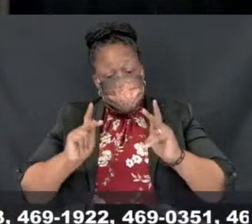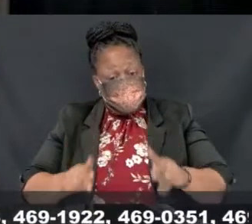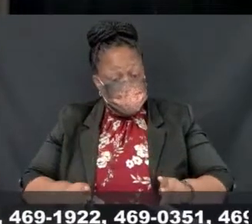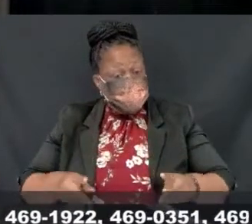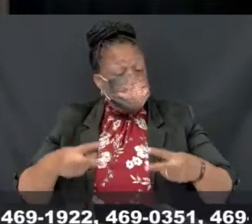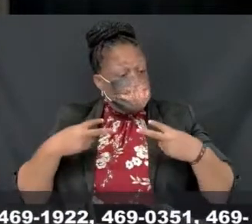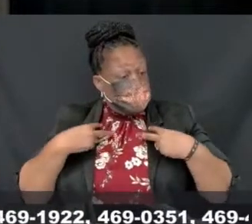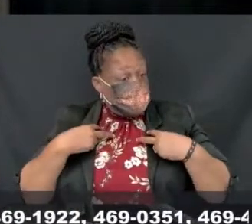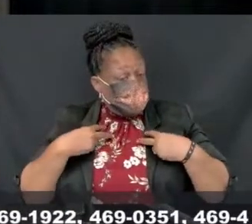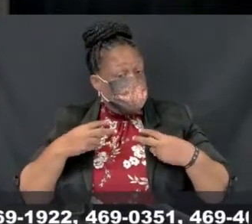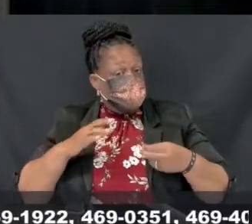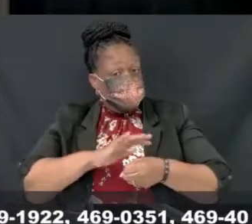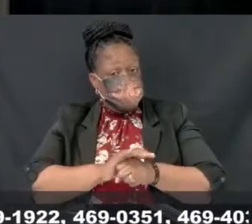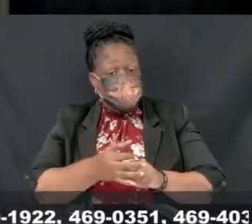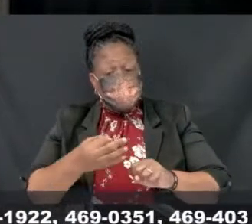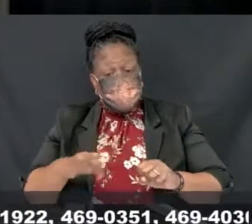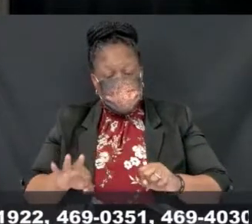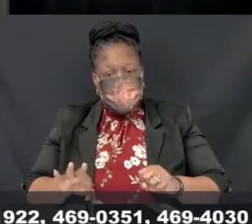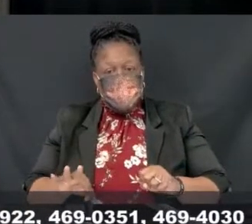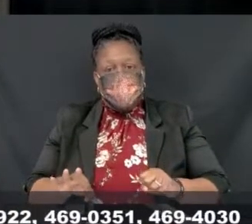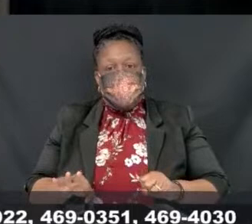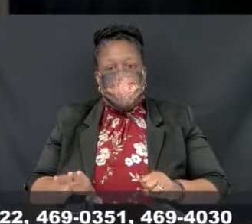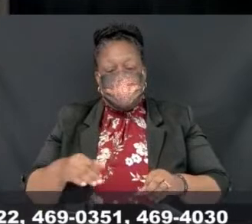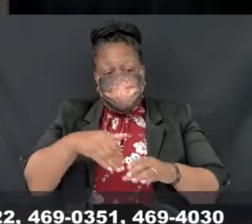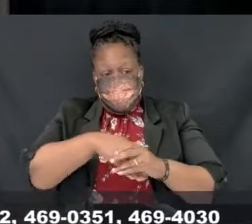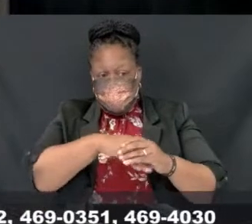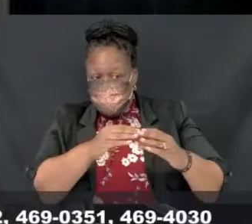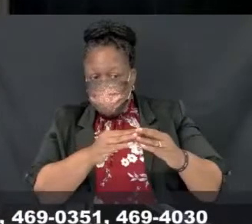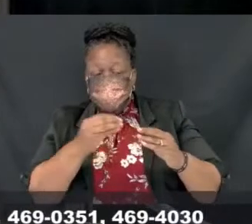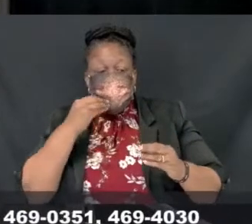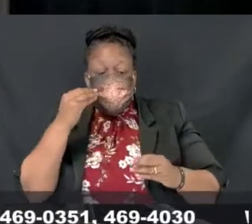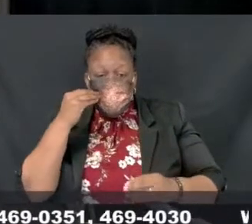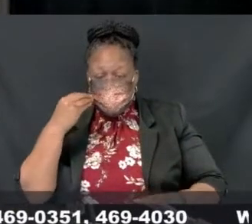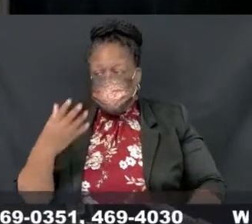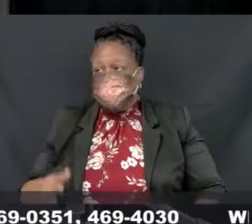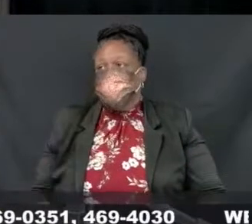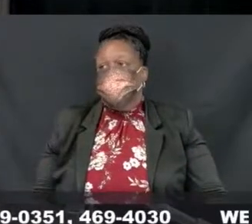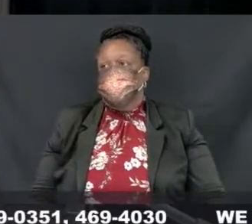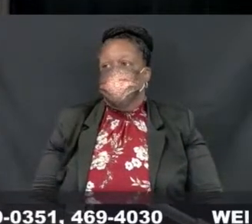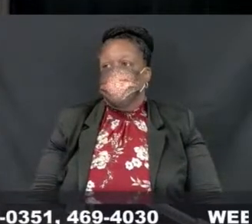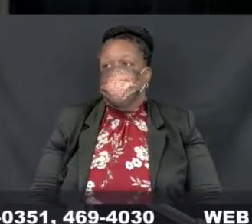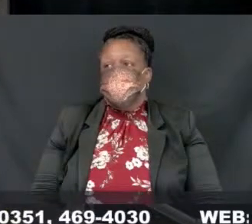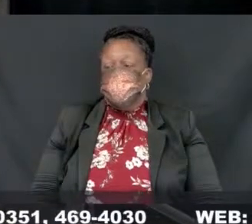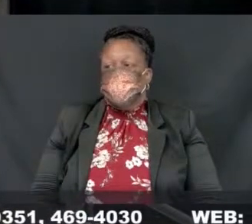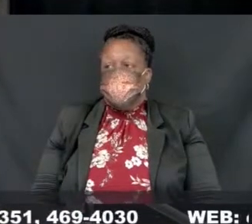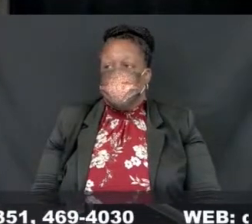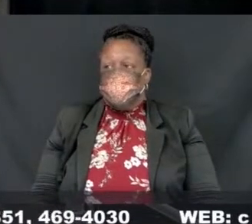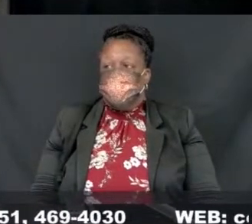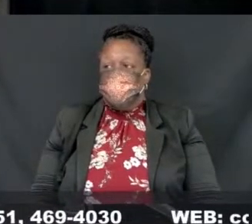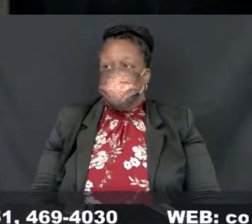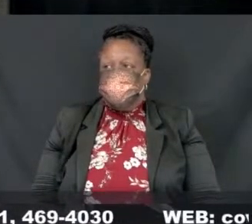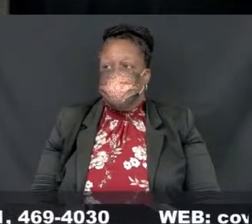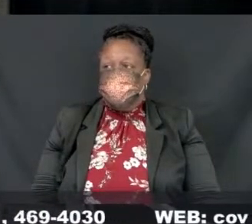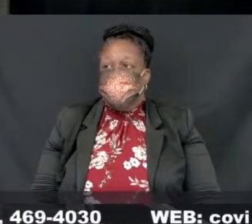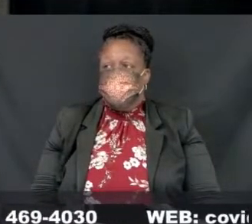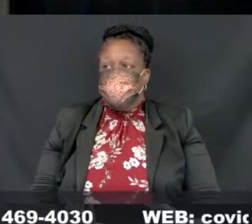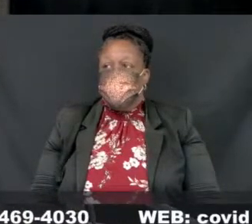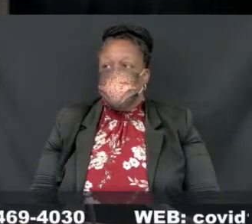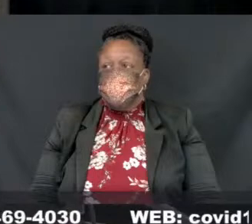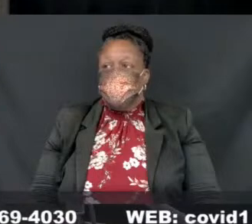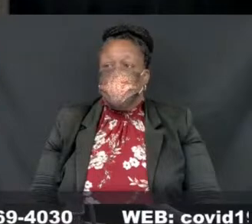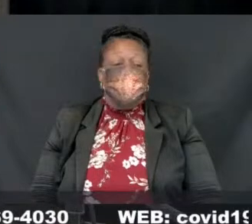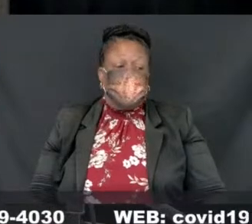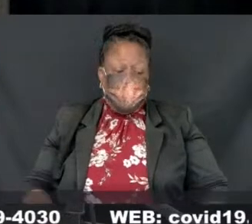any sort of COVID-19 symptoms. If anyone is experiencing such or anyone